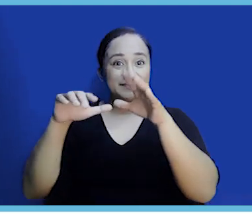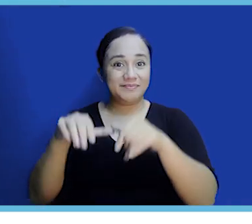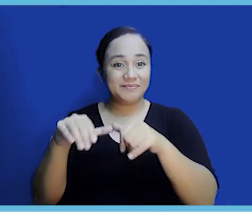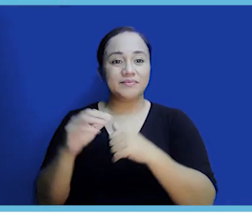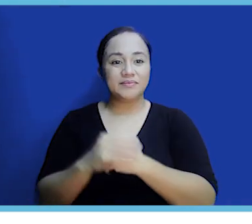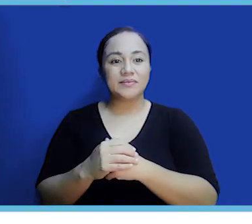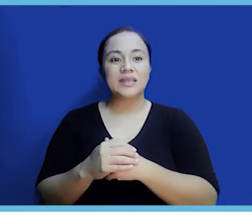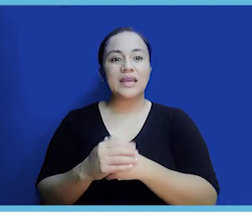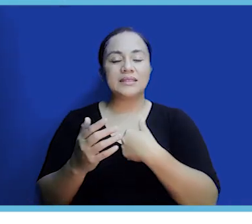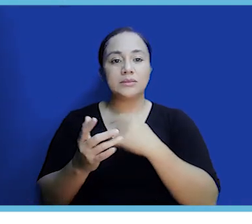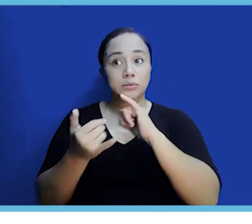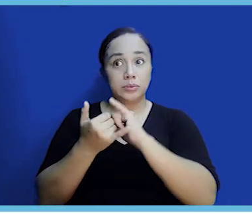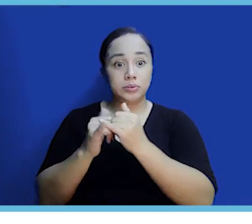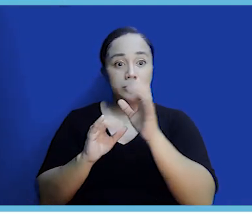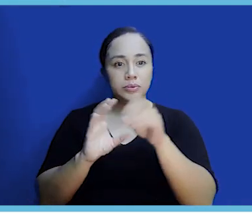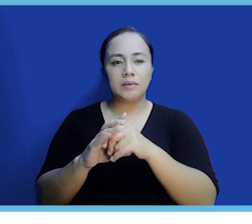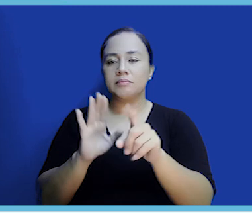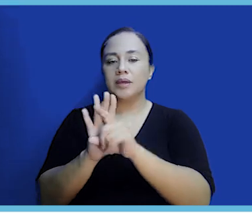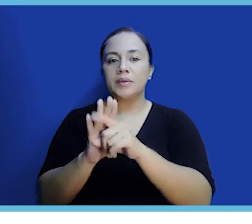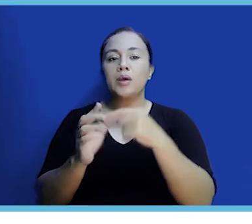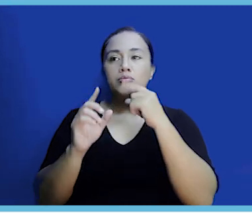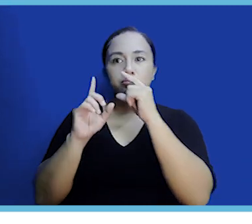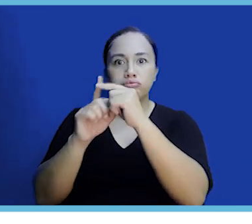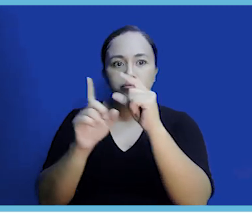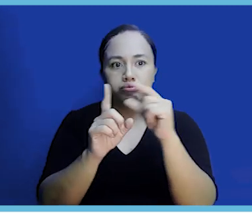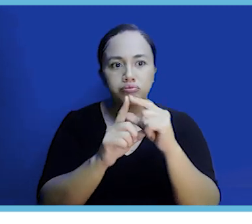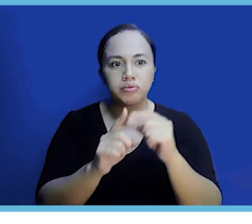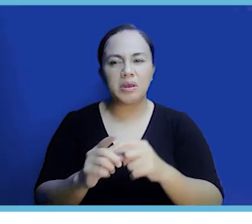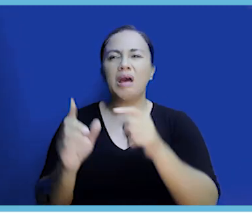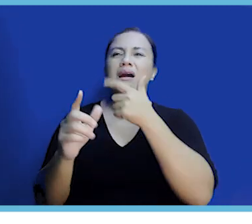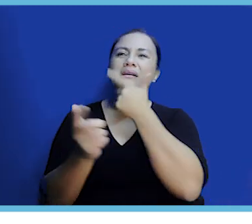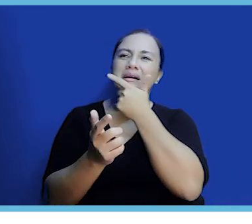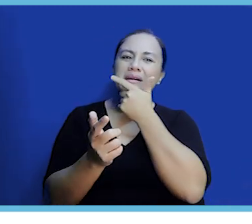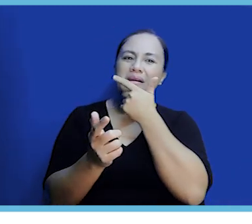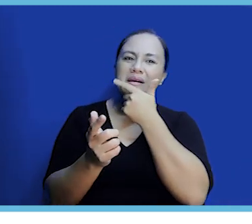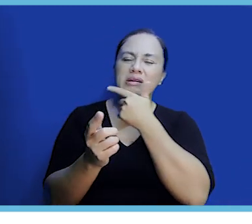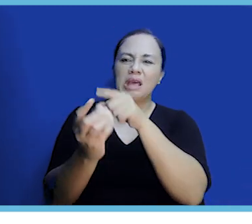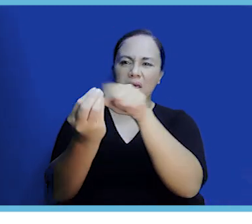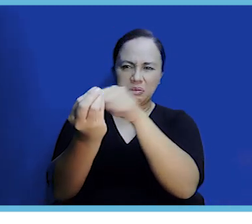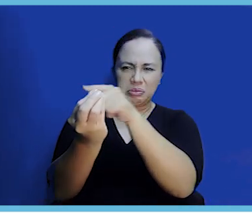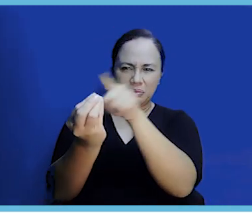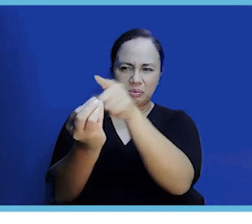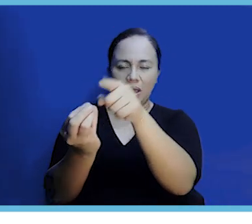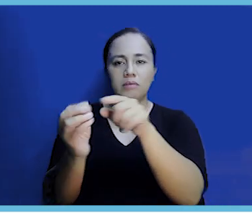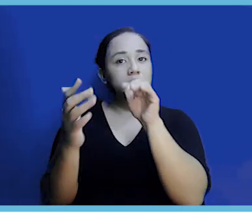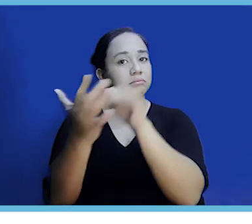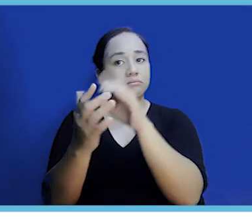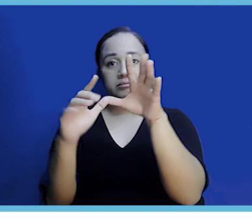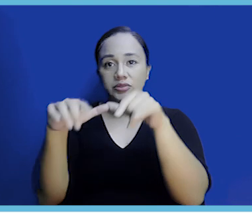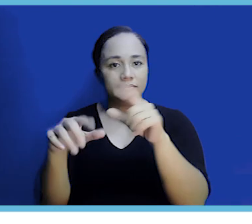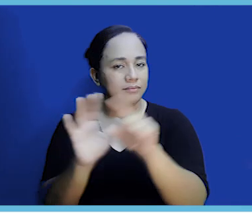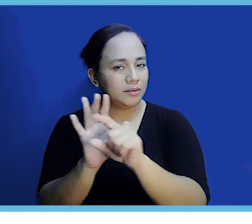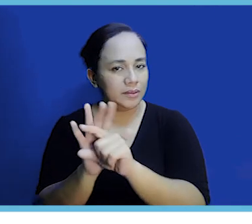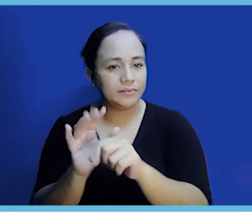for Persons with Disability, and its amendments prohibit verbal and non-verbal ridicule and vilification against